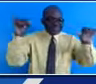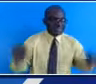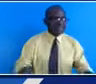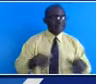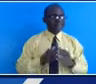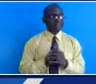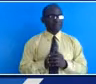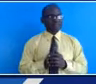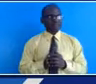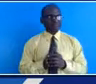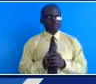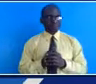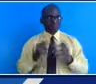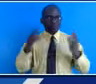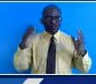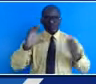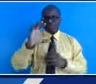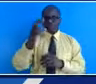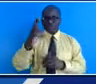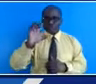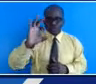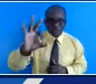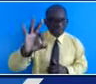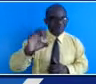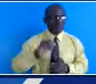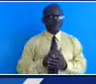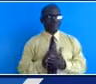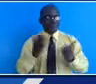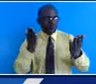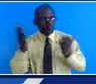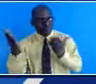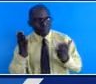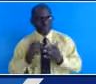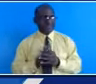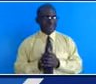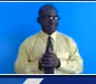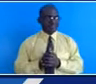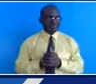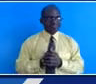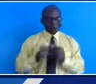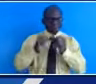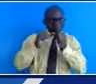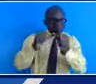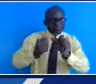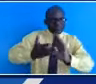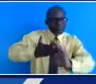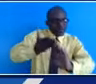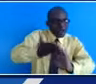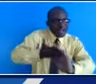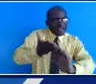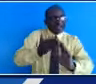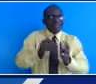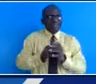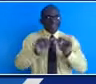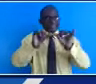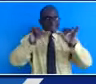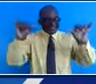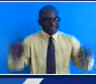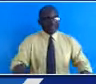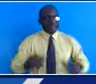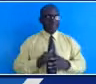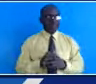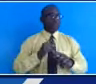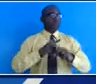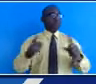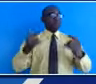wait staff to our hostesses, we had this system going, and all of a sudden the guests, our customers, they got in the flow of it too. So everybody was, we